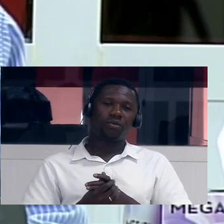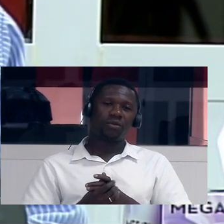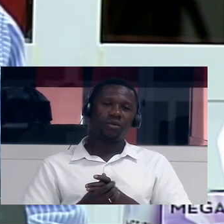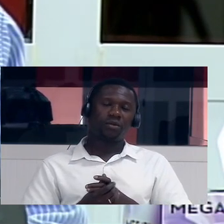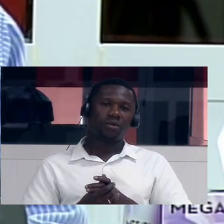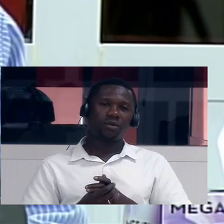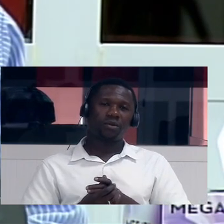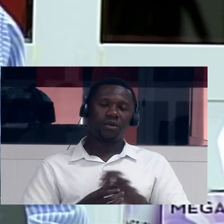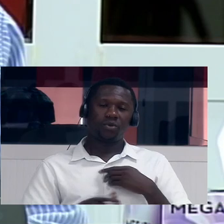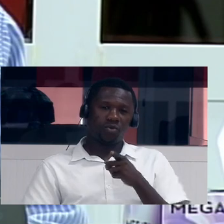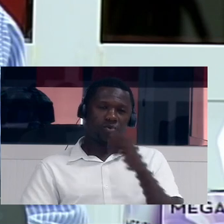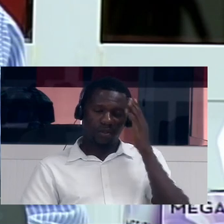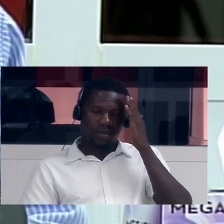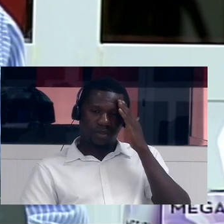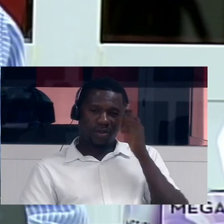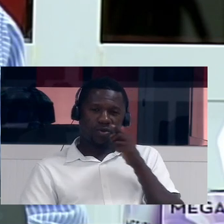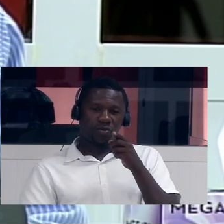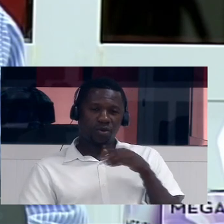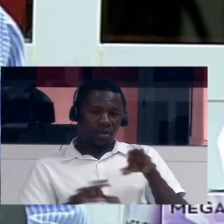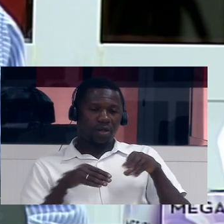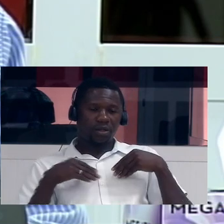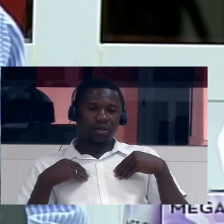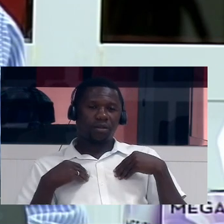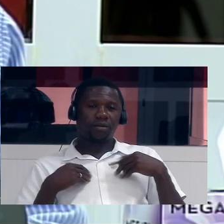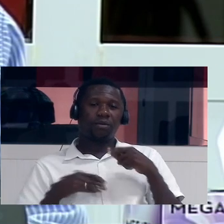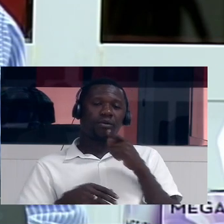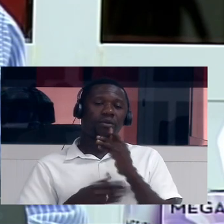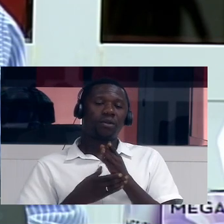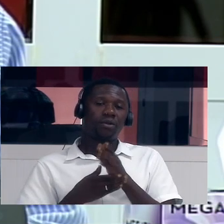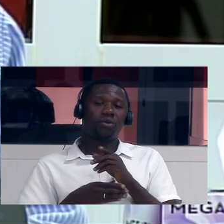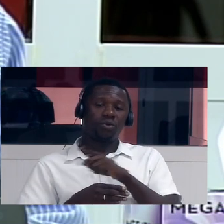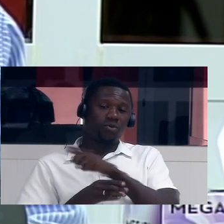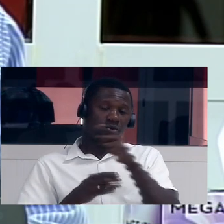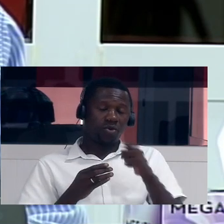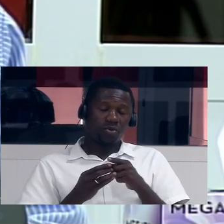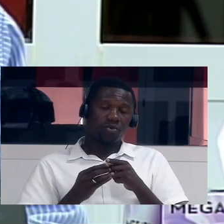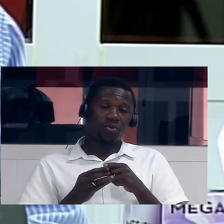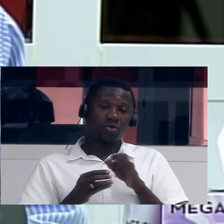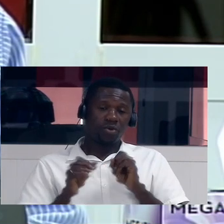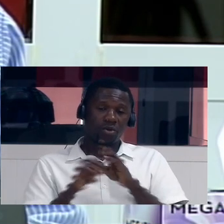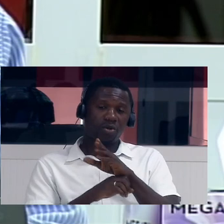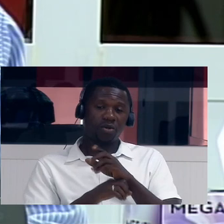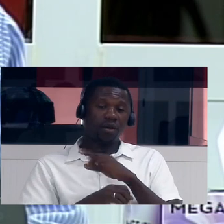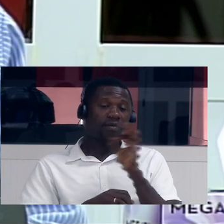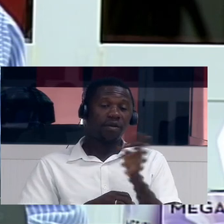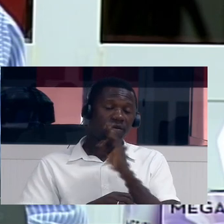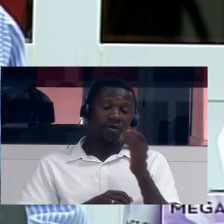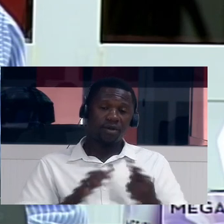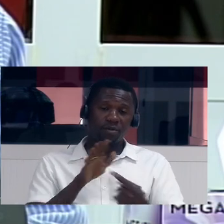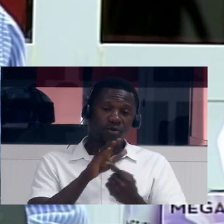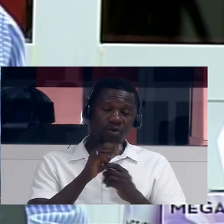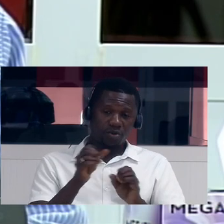Don't you think that, do you accept that those orders were very important